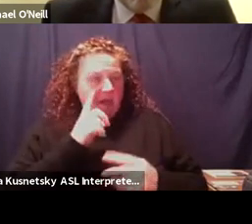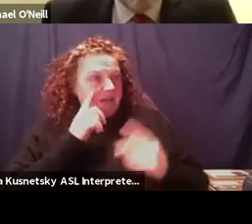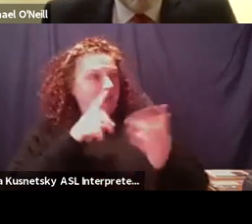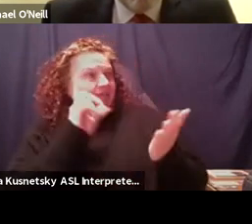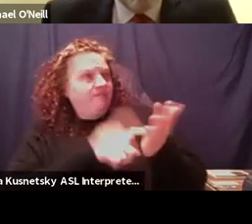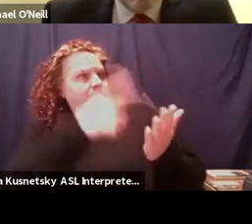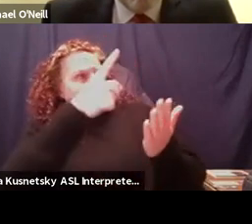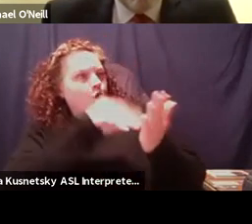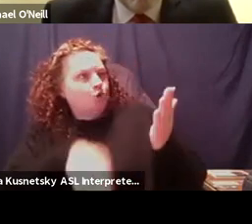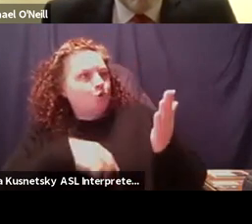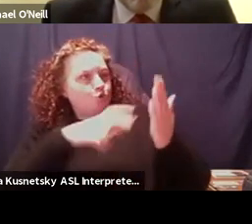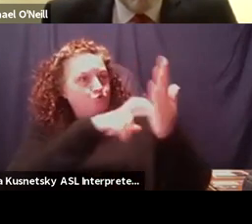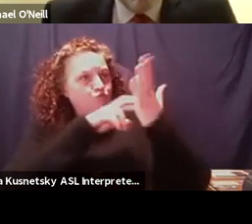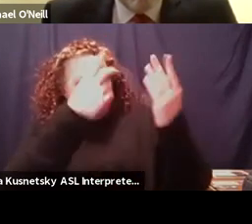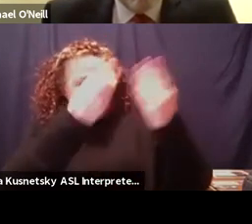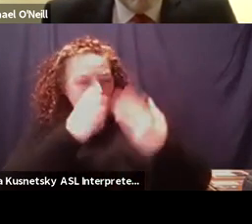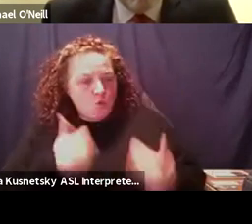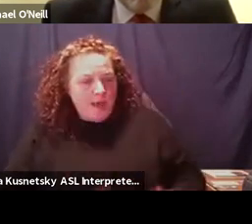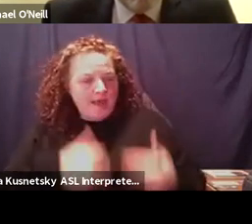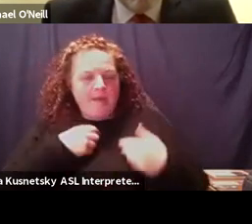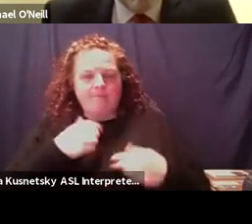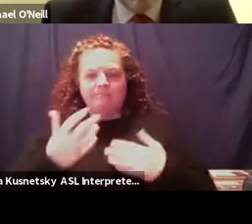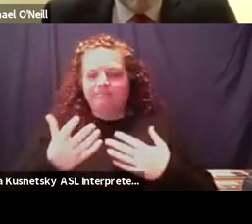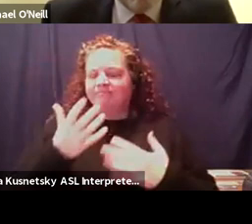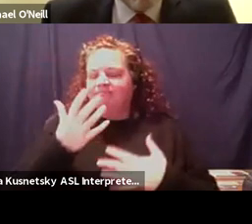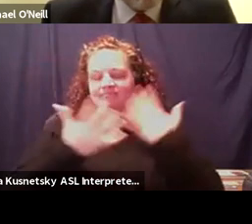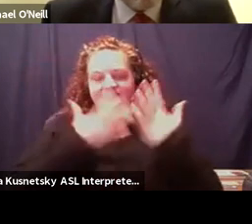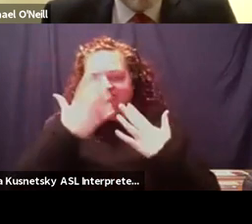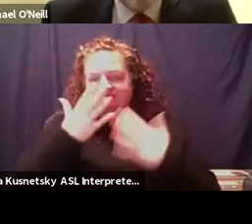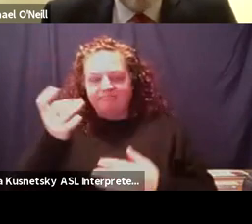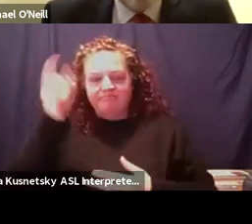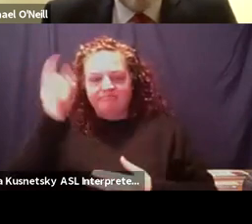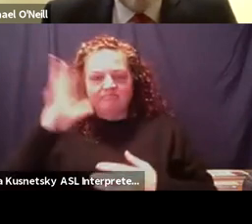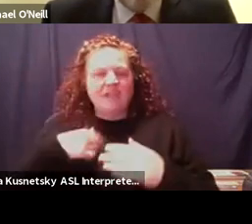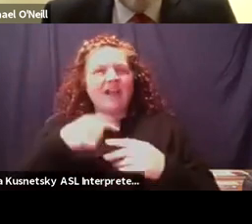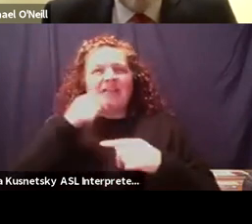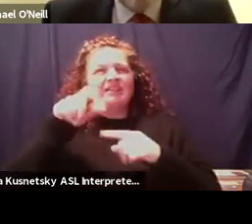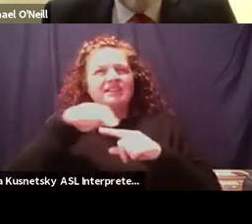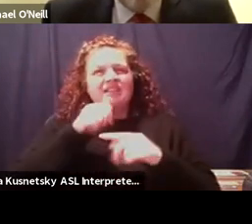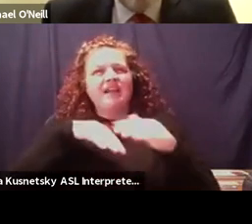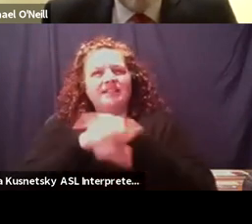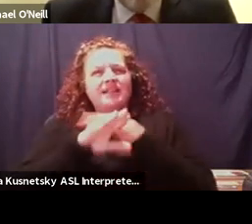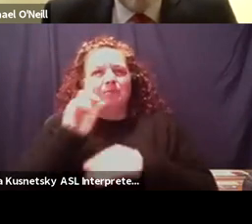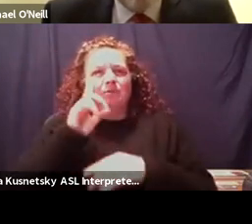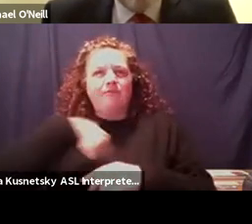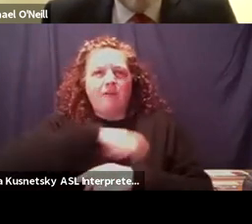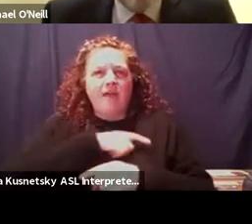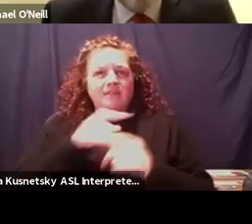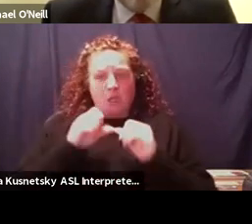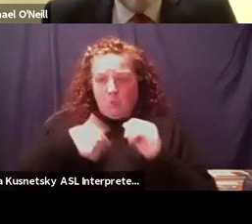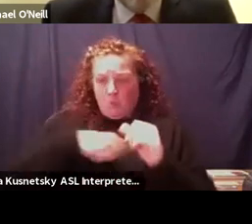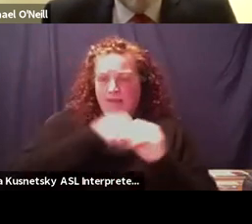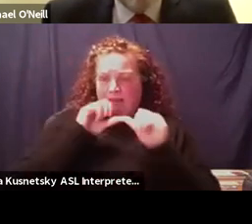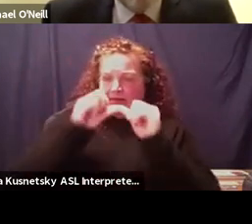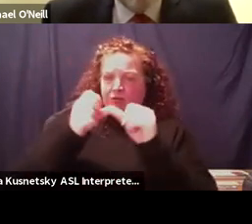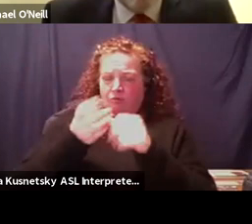shame. It has become clear to me that the district purposefully makes this information inaccessible to us to keep us in a state of ignorance that allows you all to come and go from